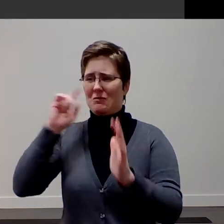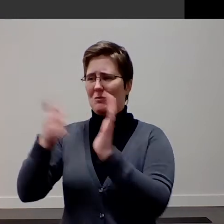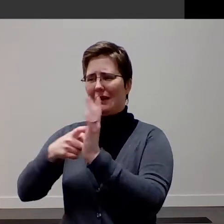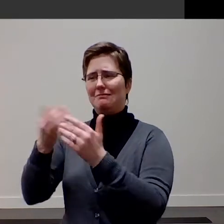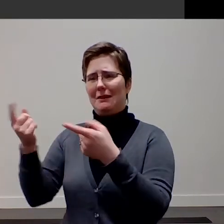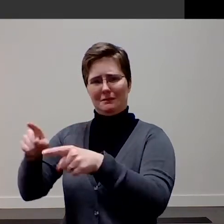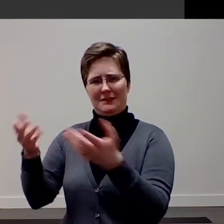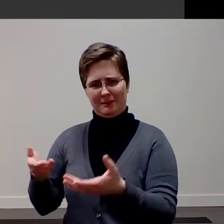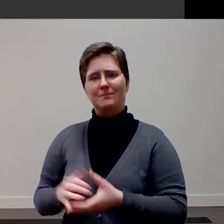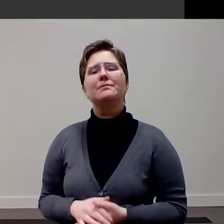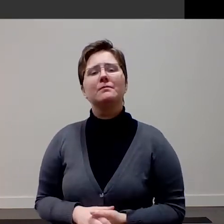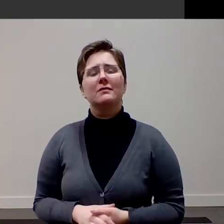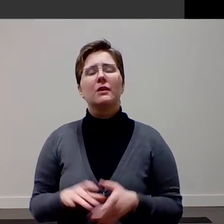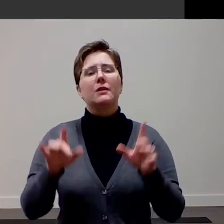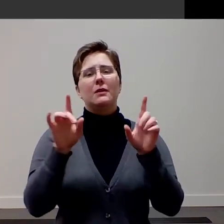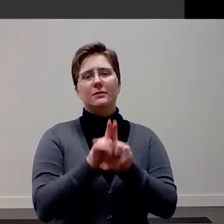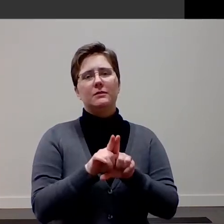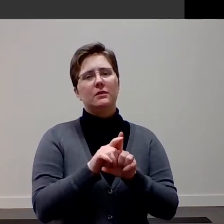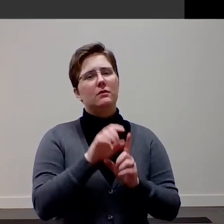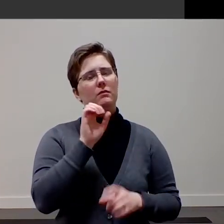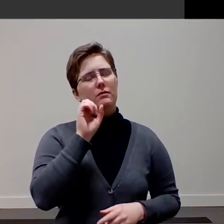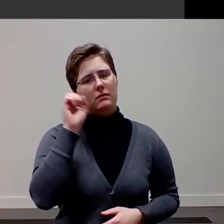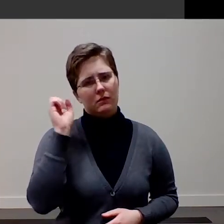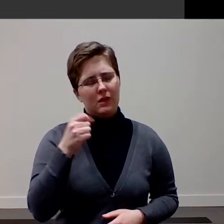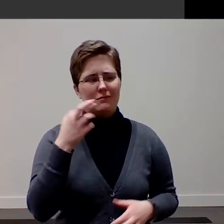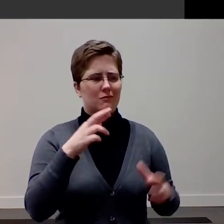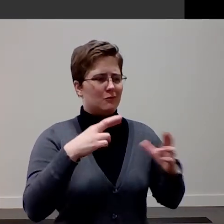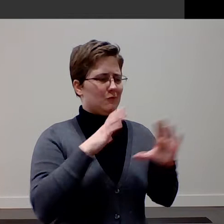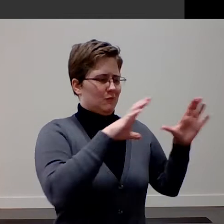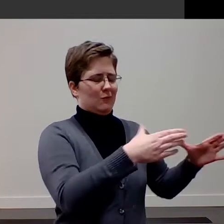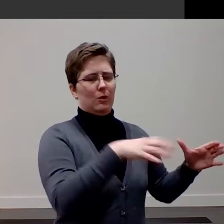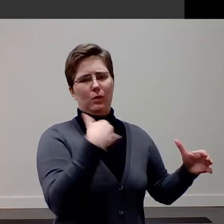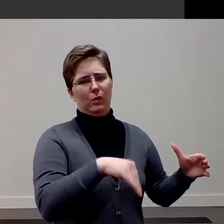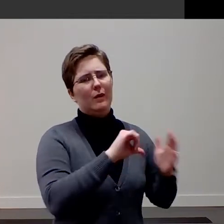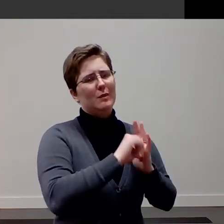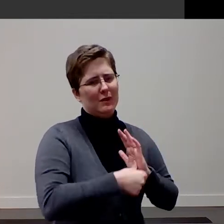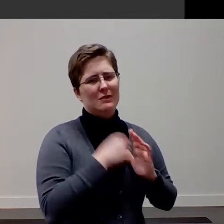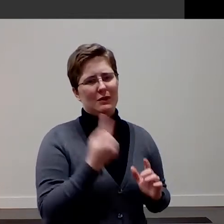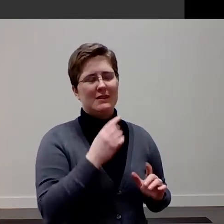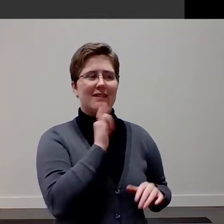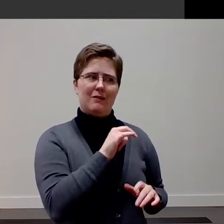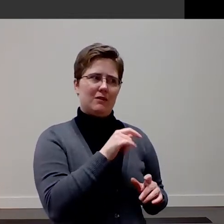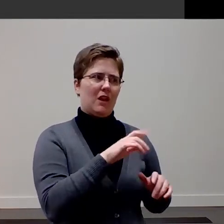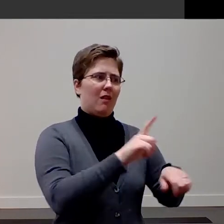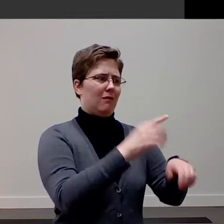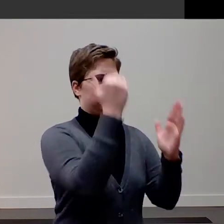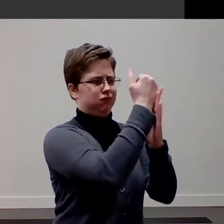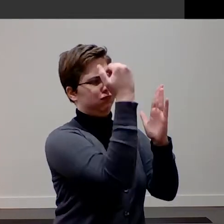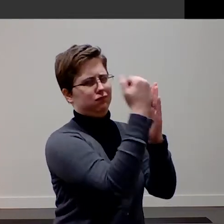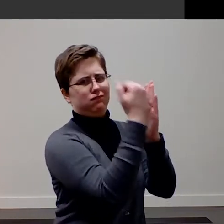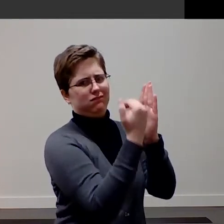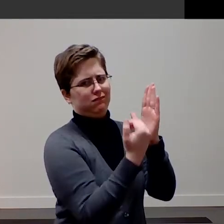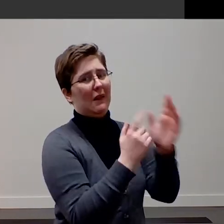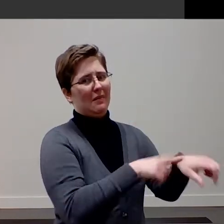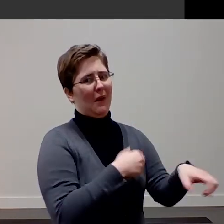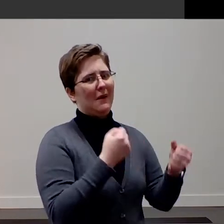recognition. Additionally, yes, of course, you know, the retirees, I'm always impressed. And that was a particularly long list today and a